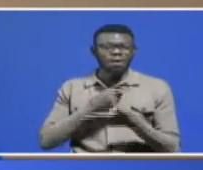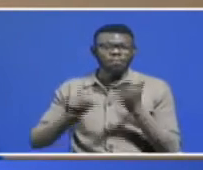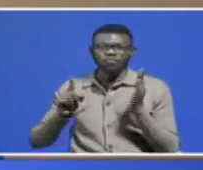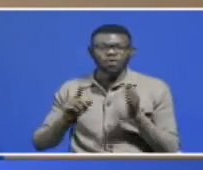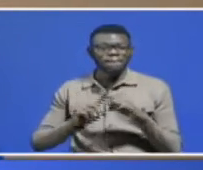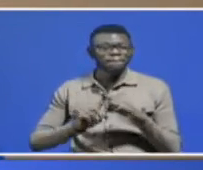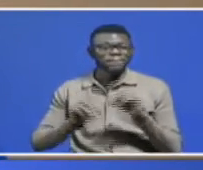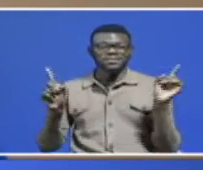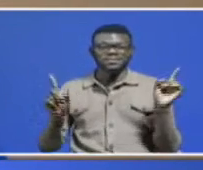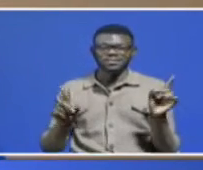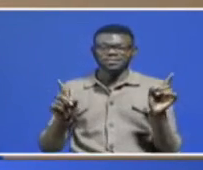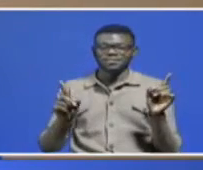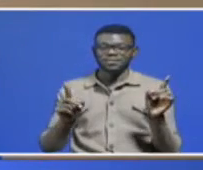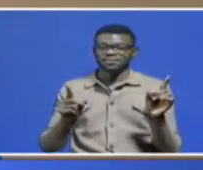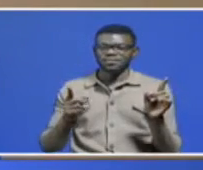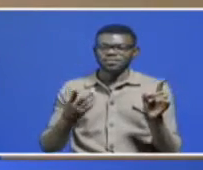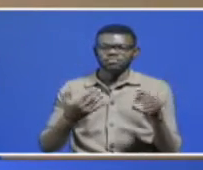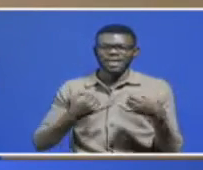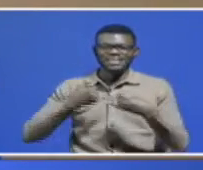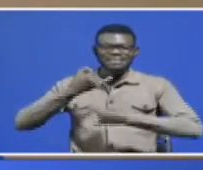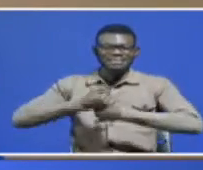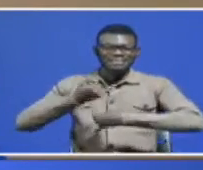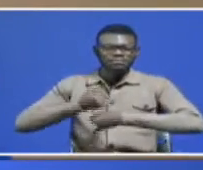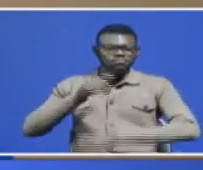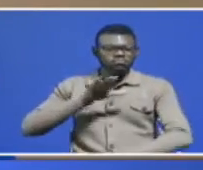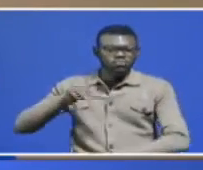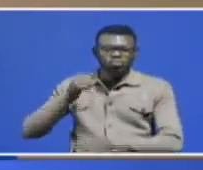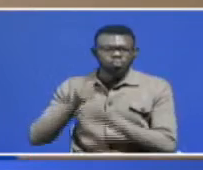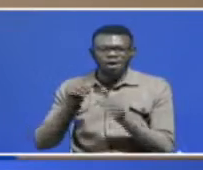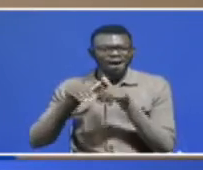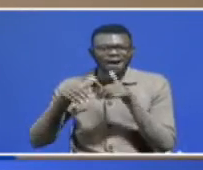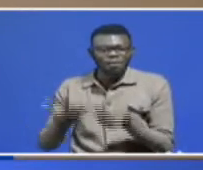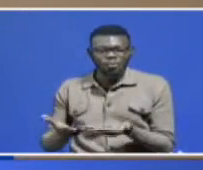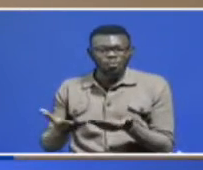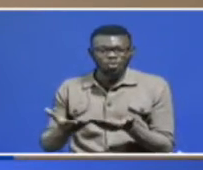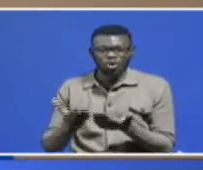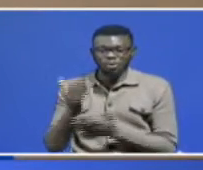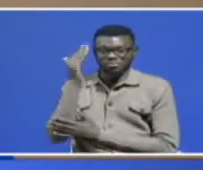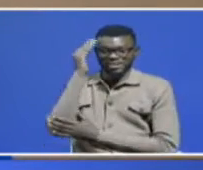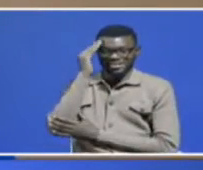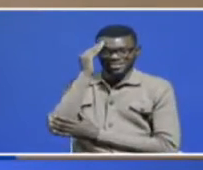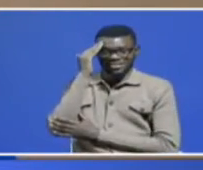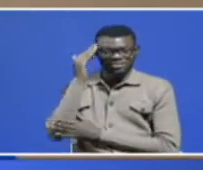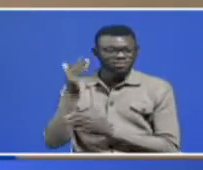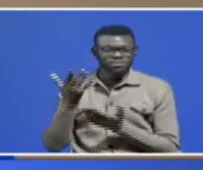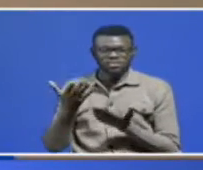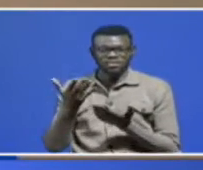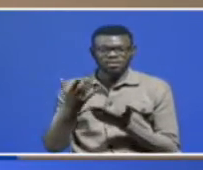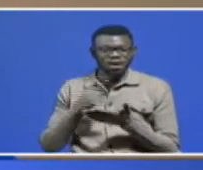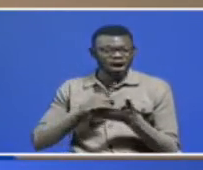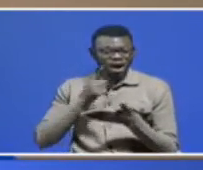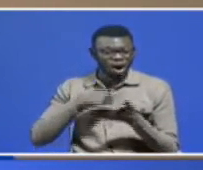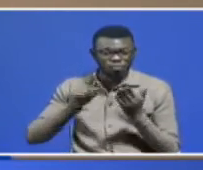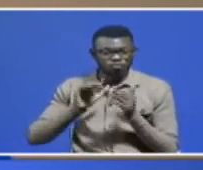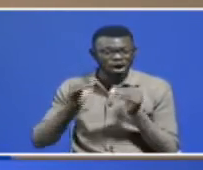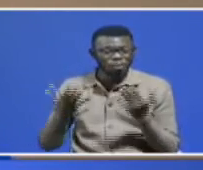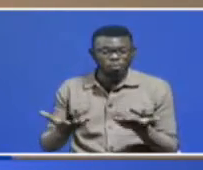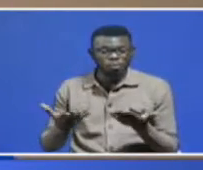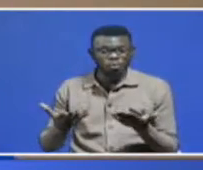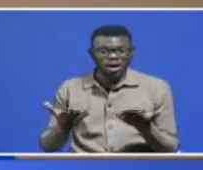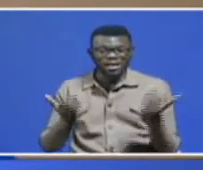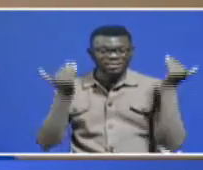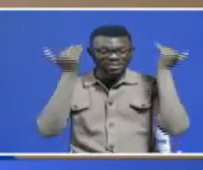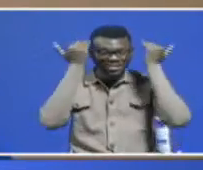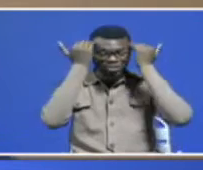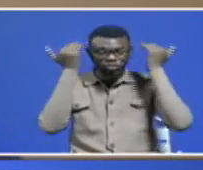in how our institution of parliament is working, that they will be now the one now approving? I think you are putting the judiciary,